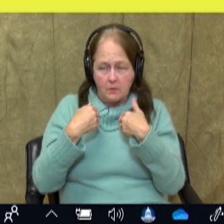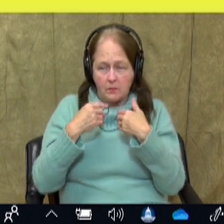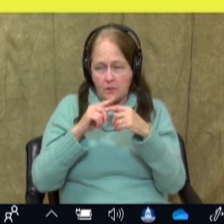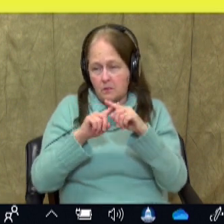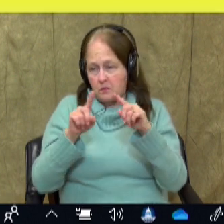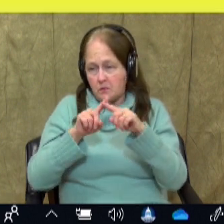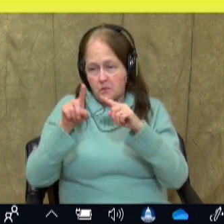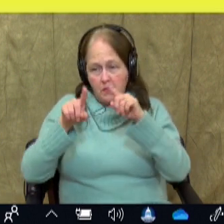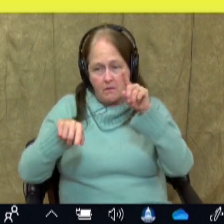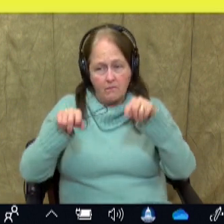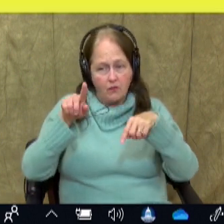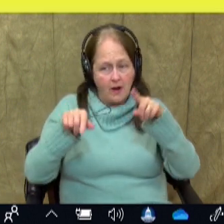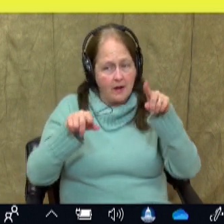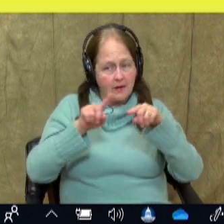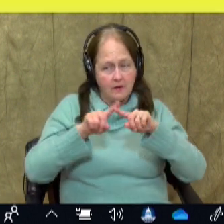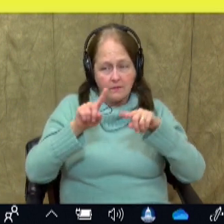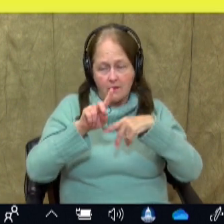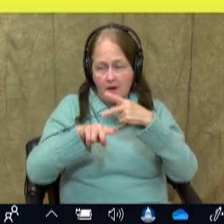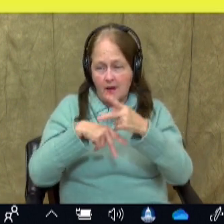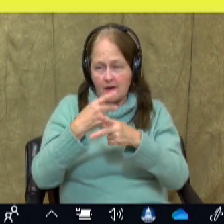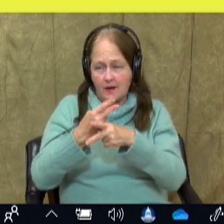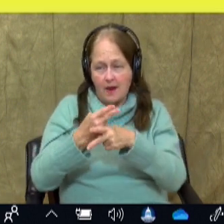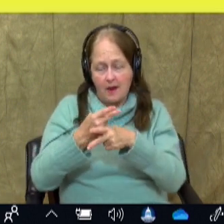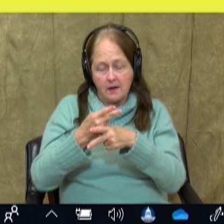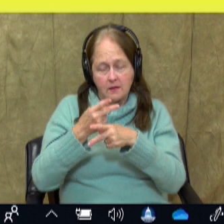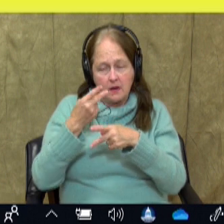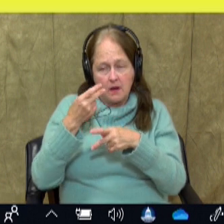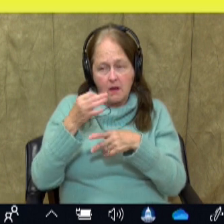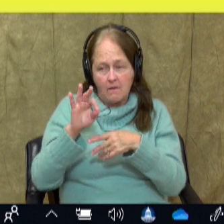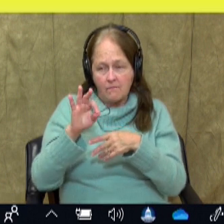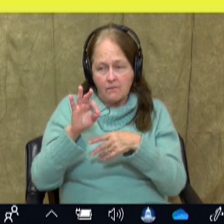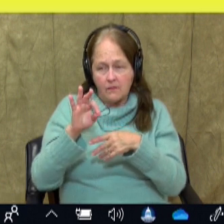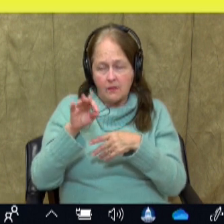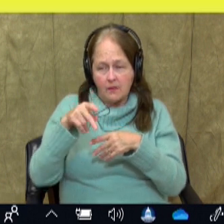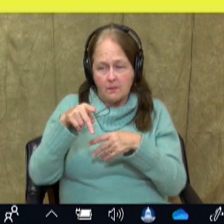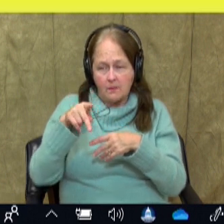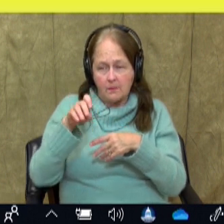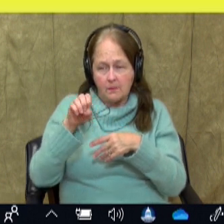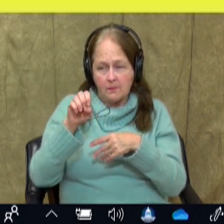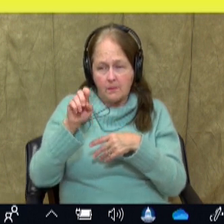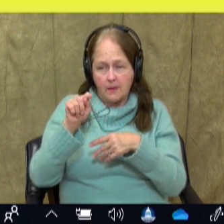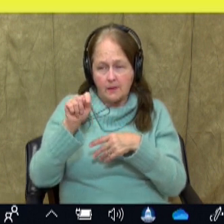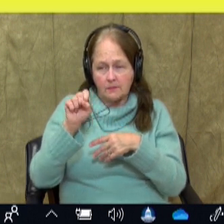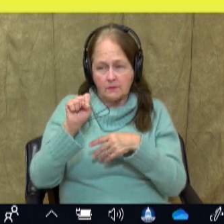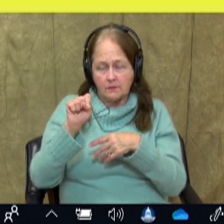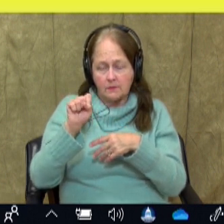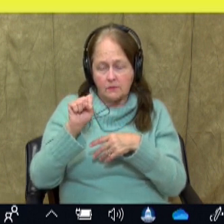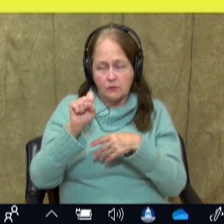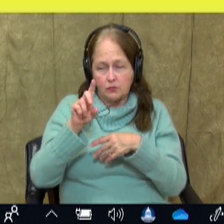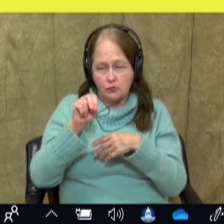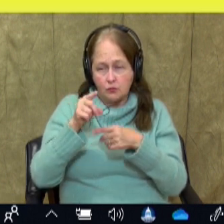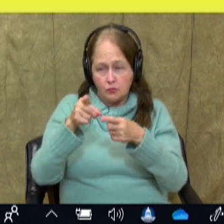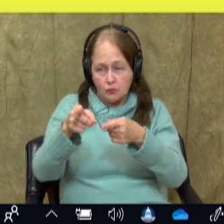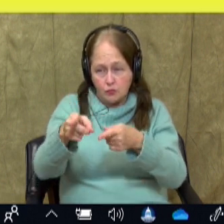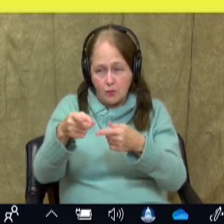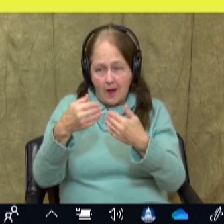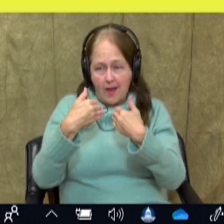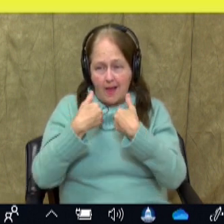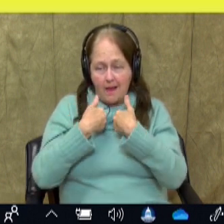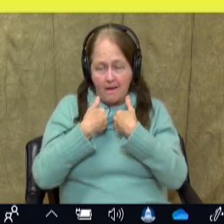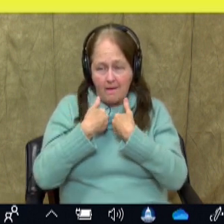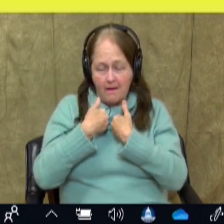a variety of things. So it meets one criteria. But again, it says, do you